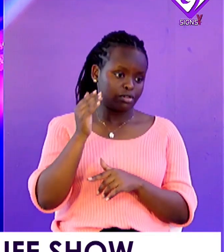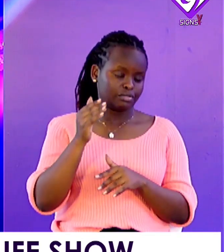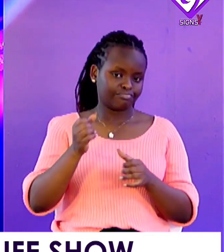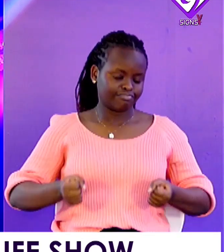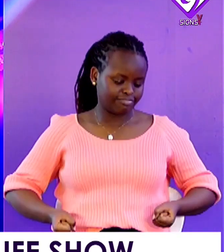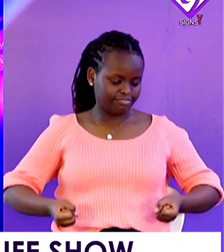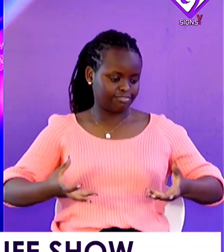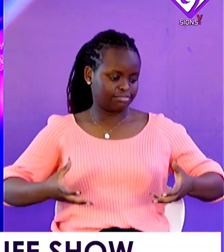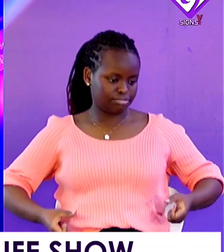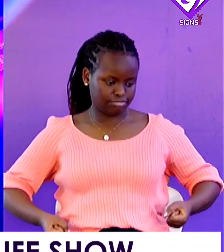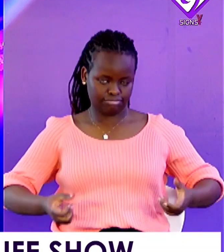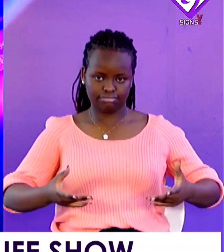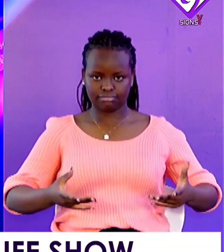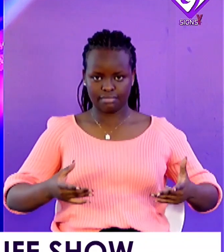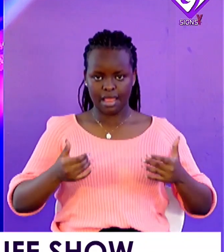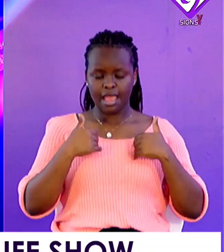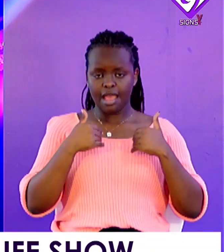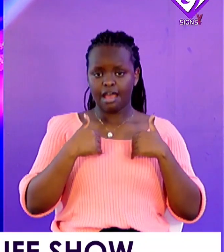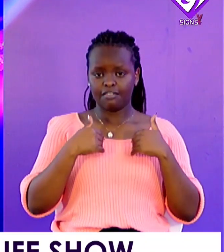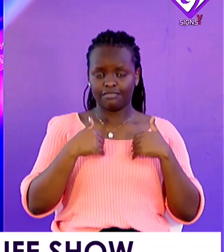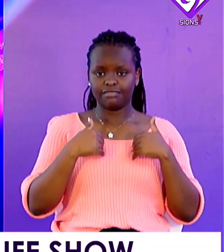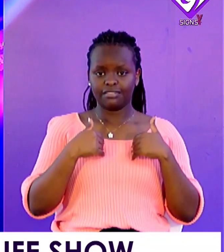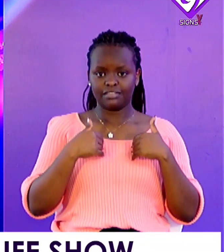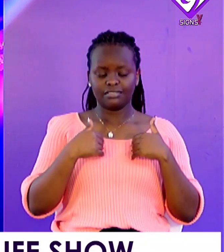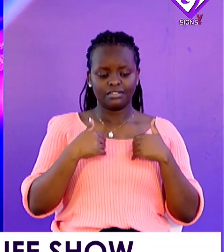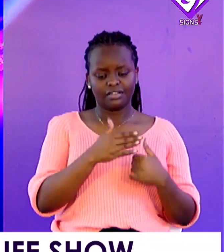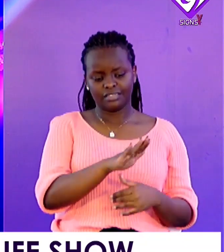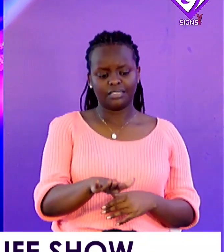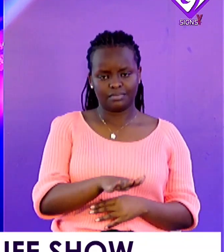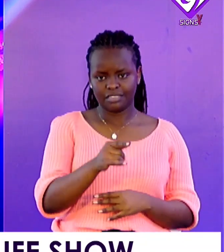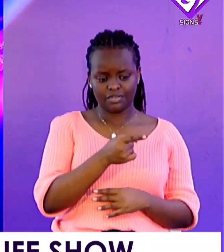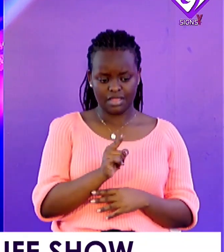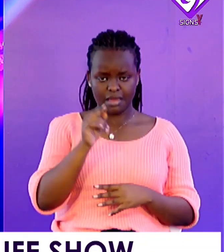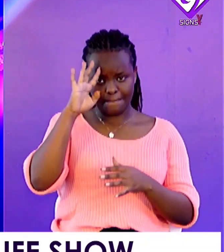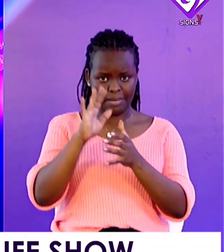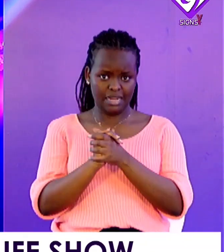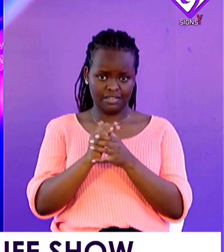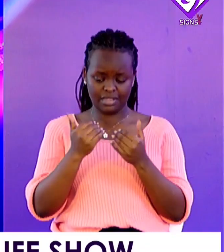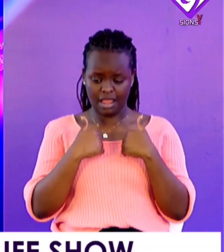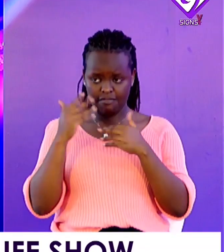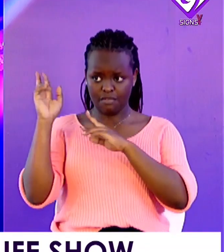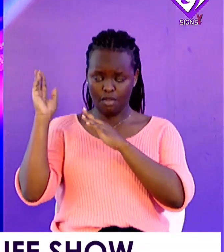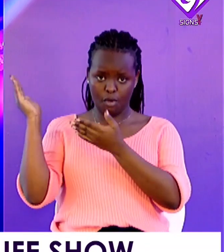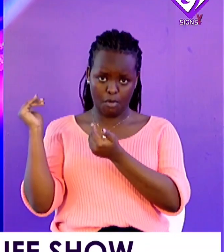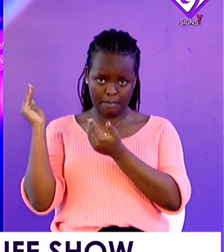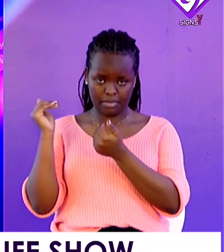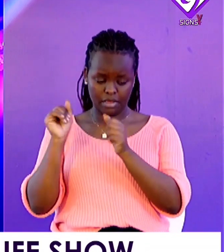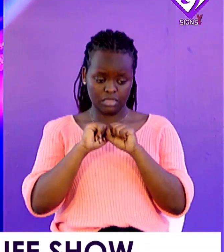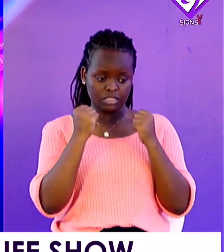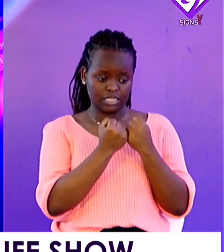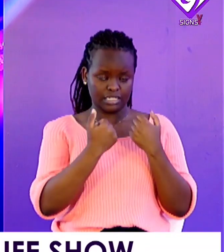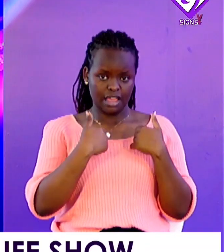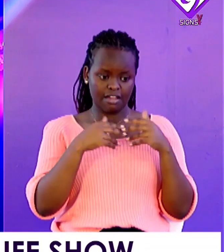mobility, that there is a room for them to believe and to have hope. The society has a